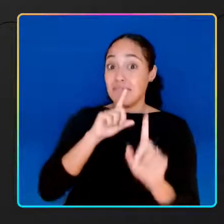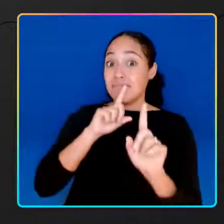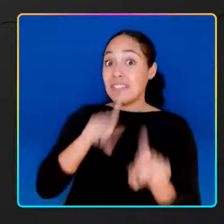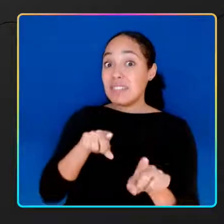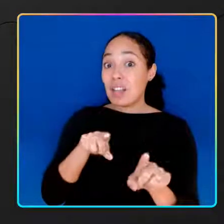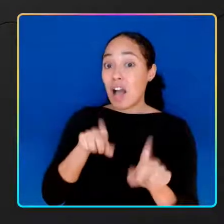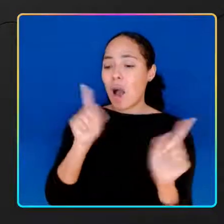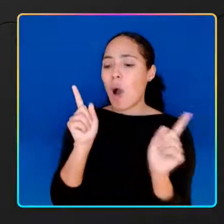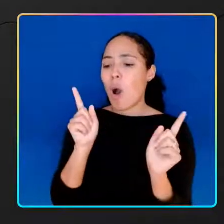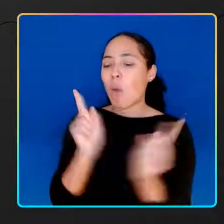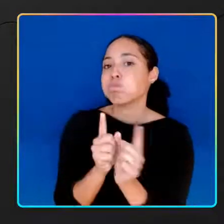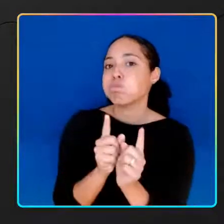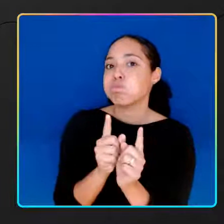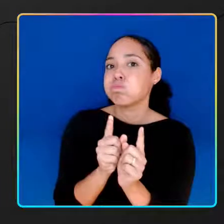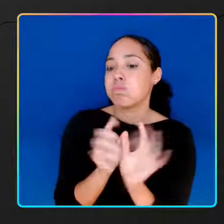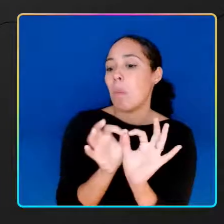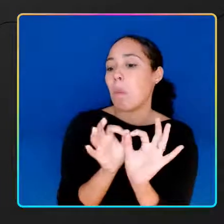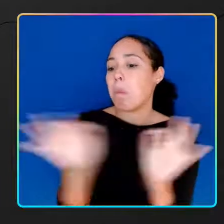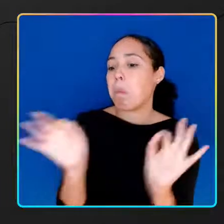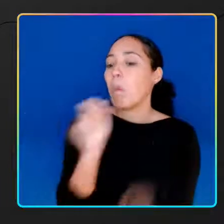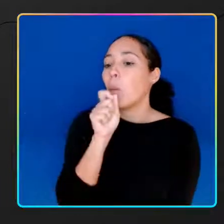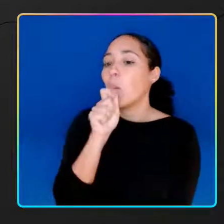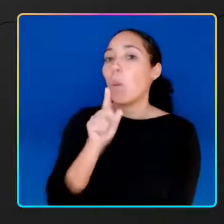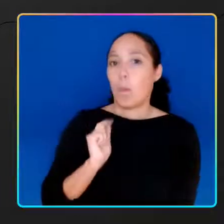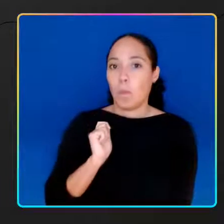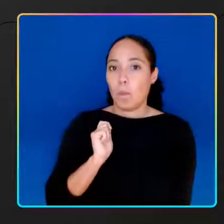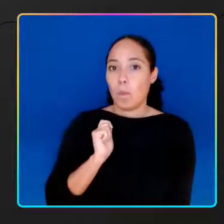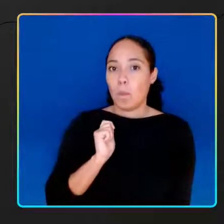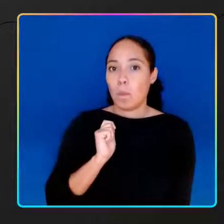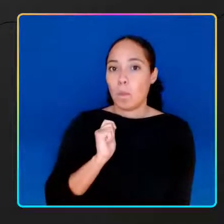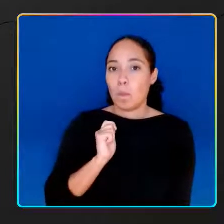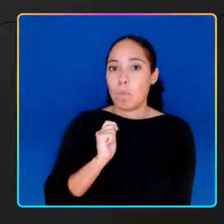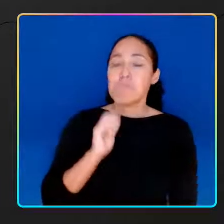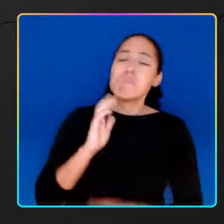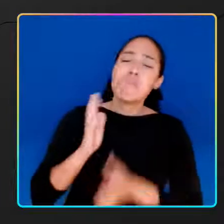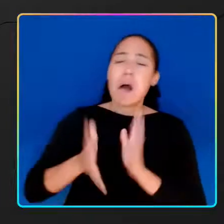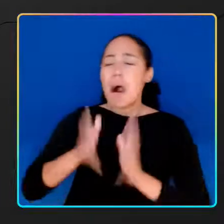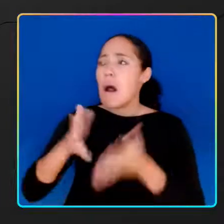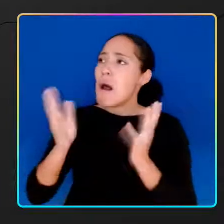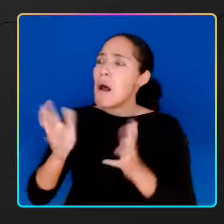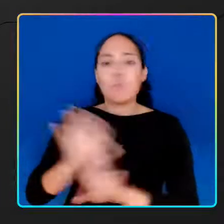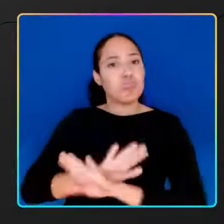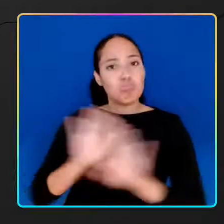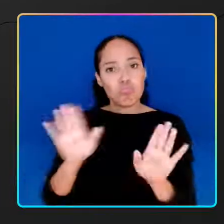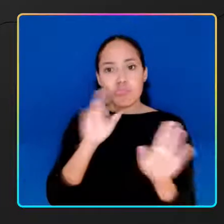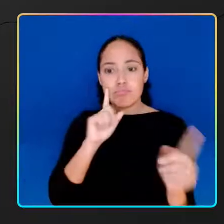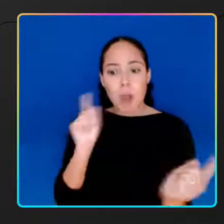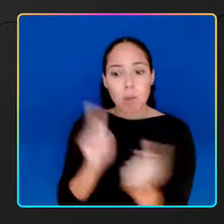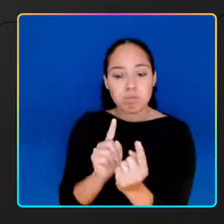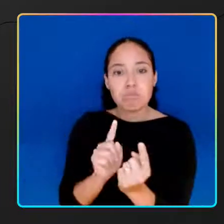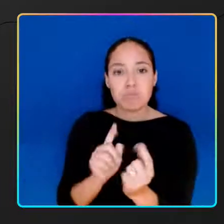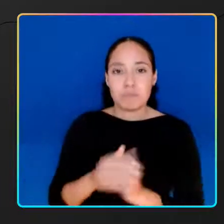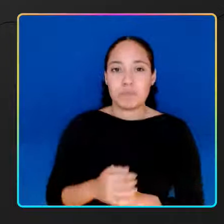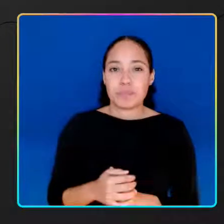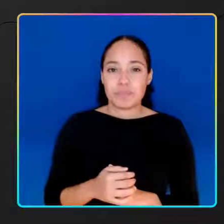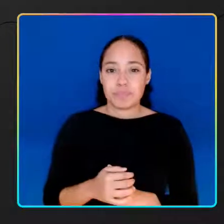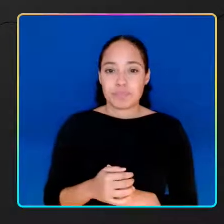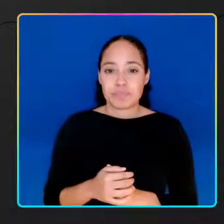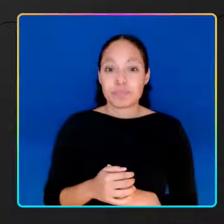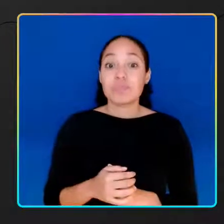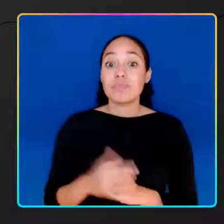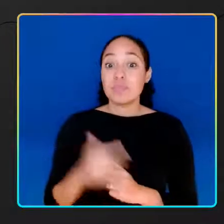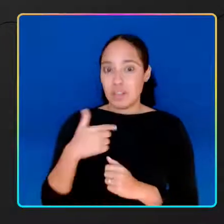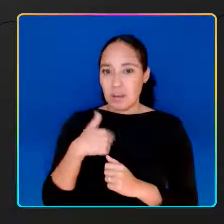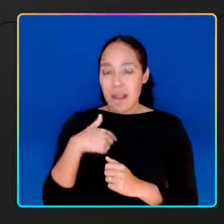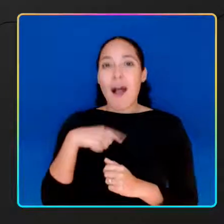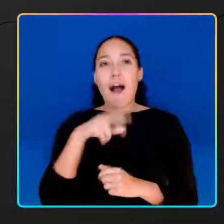quite succinct in some senses. And then what we'll do is we'll end up discussing some of the patterns we see from all of our